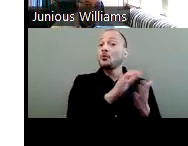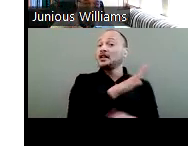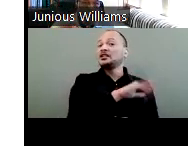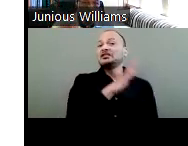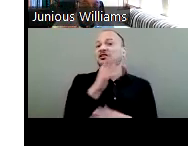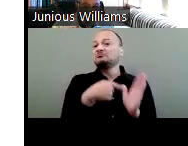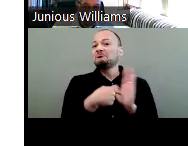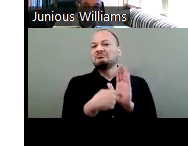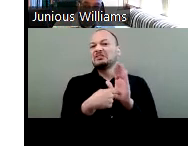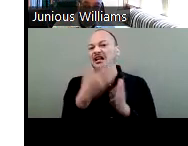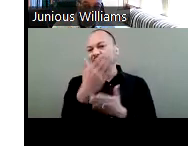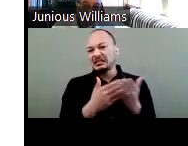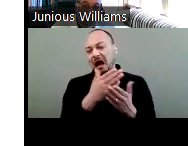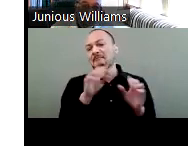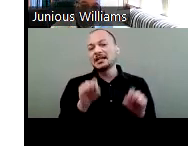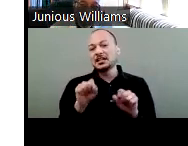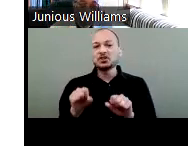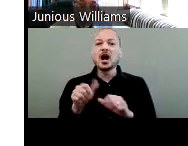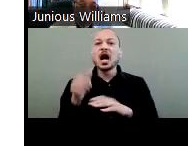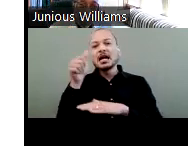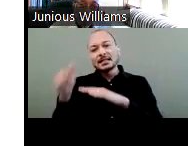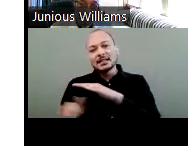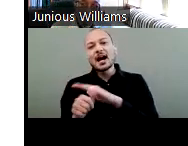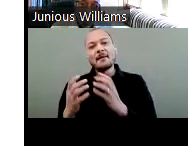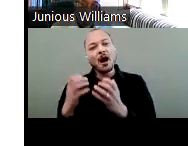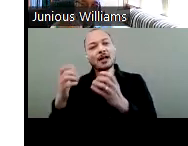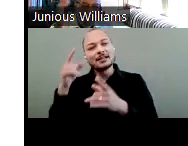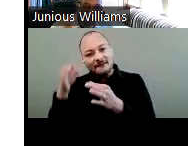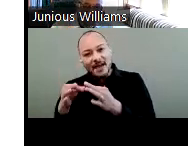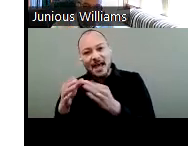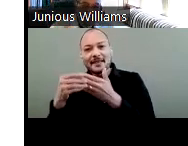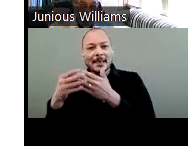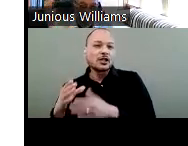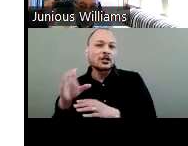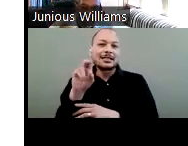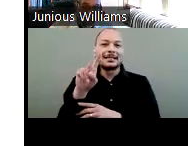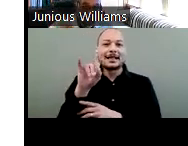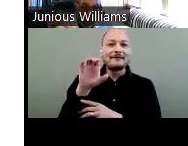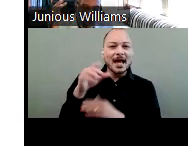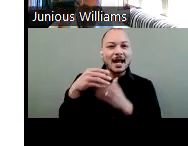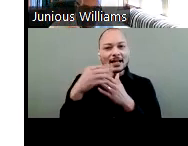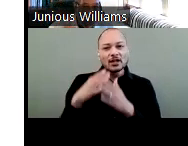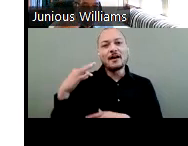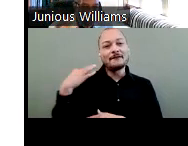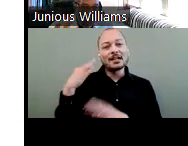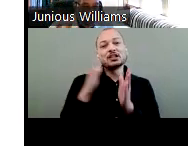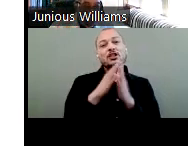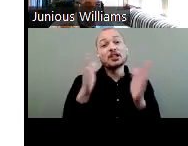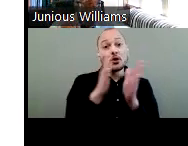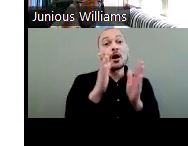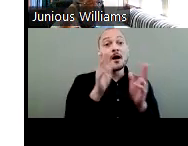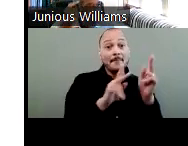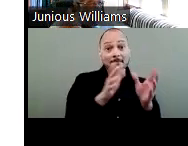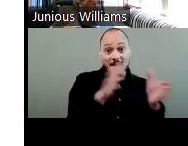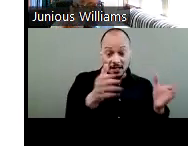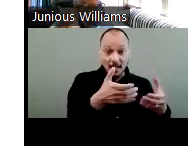some potential sub-audience, faith leaders, civic leaders, volunteers, general public. You need to do that